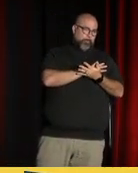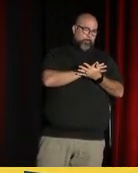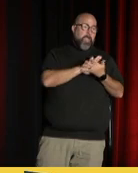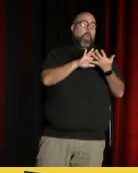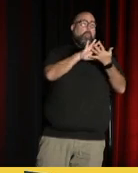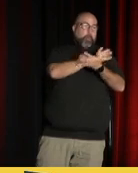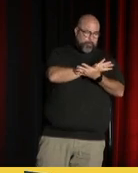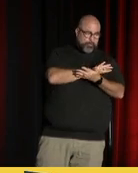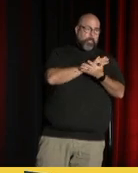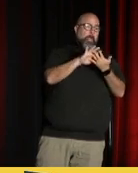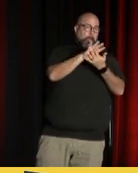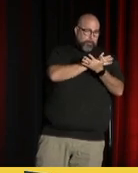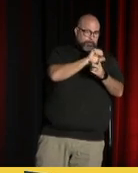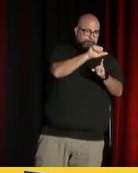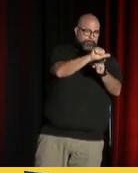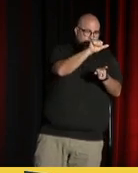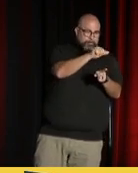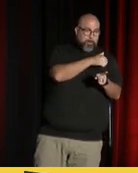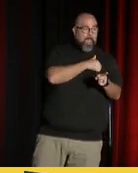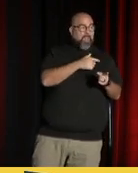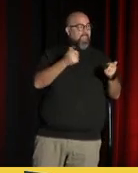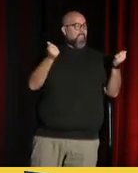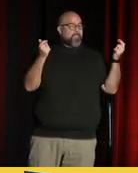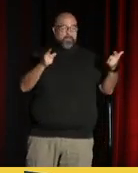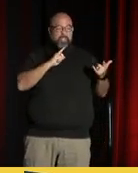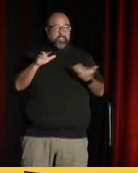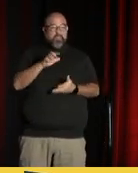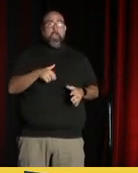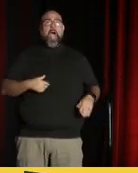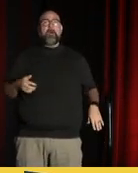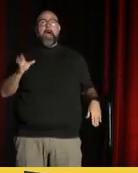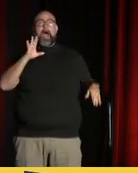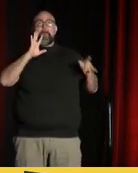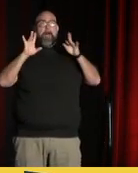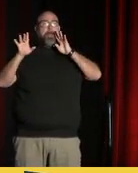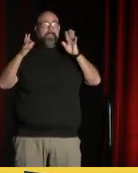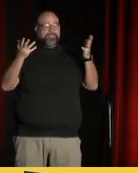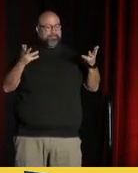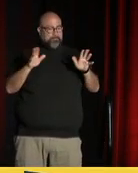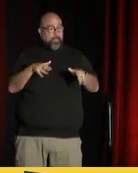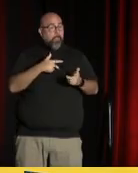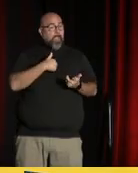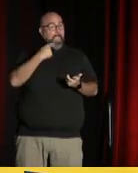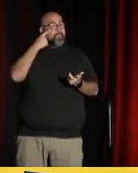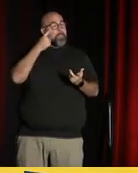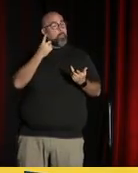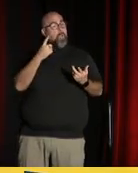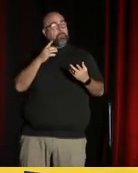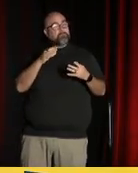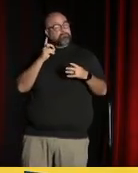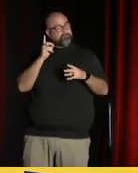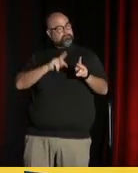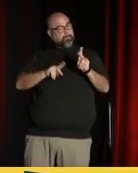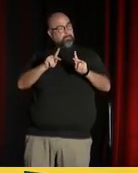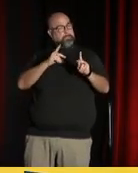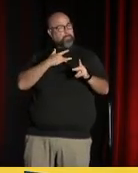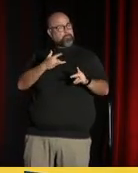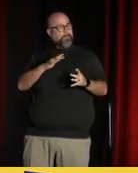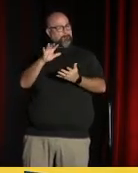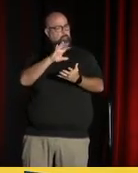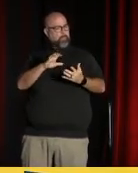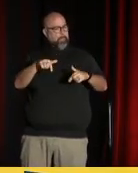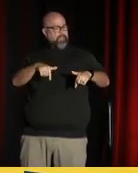an illusion. I've confused everybody at this point. I think the thing that gets people the most about this, because a lot of